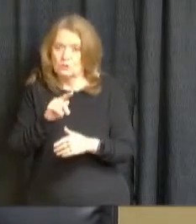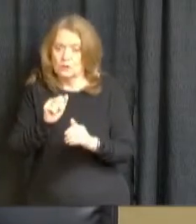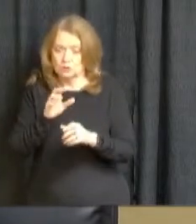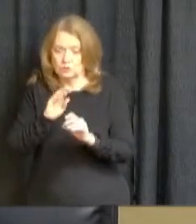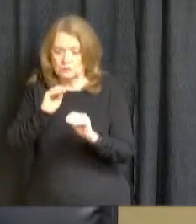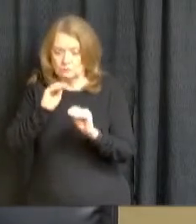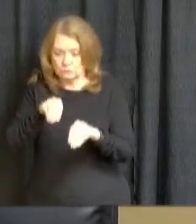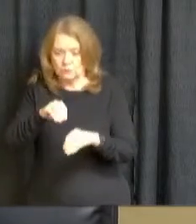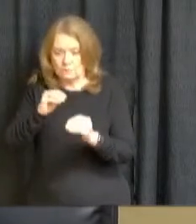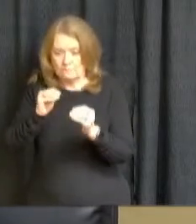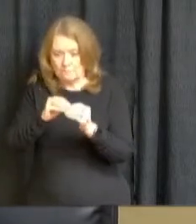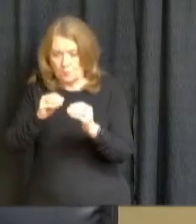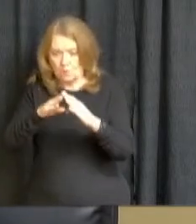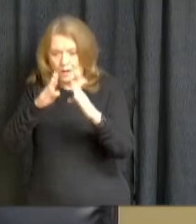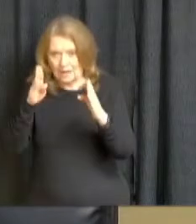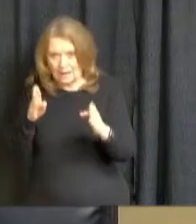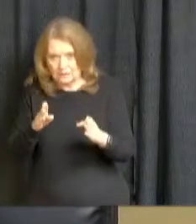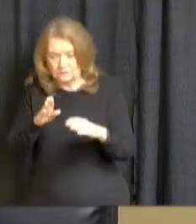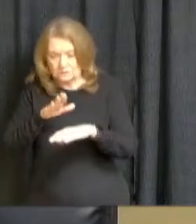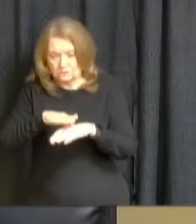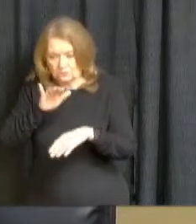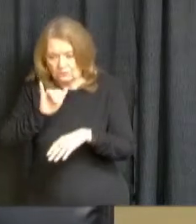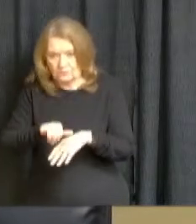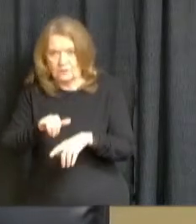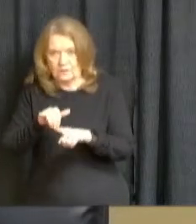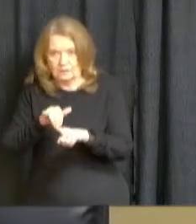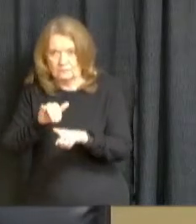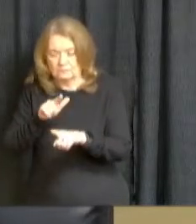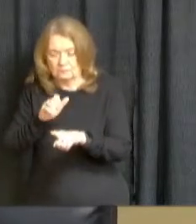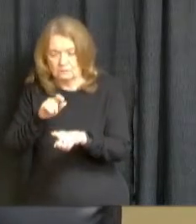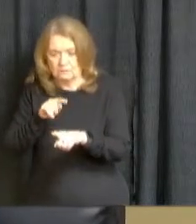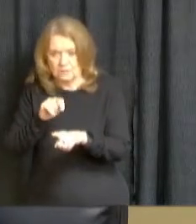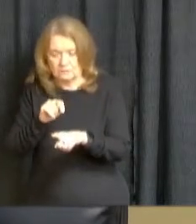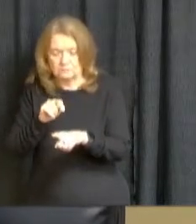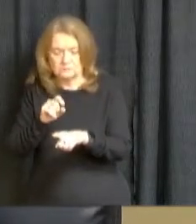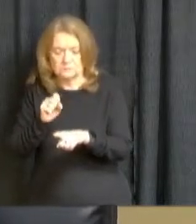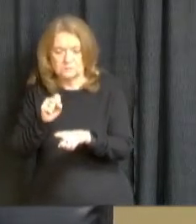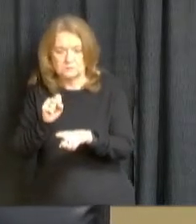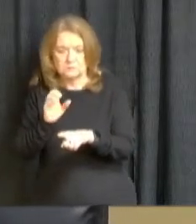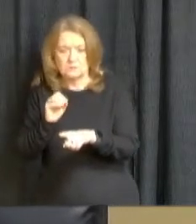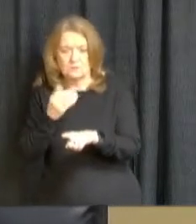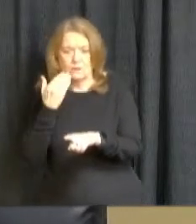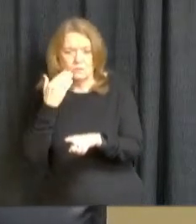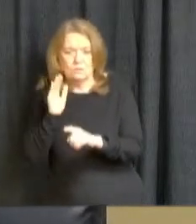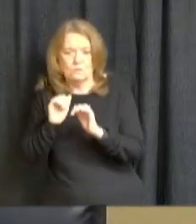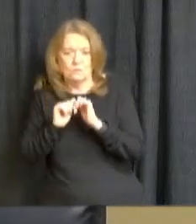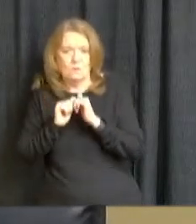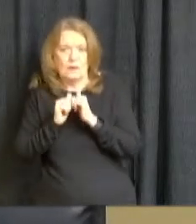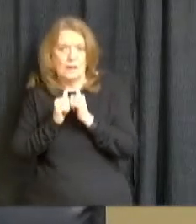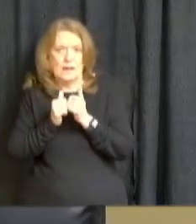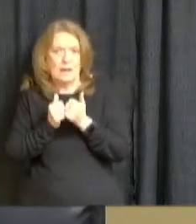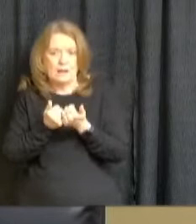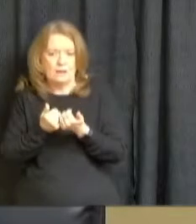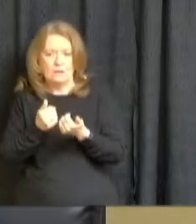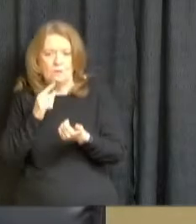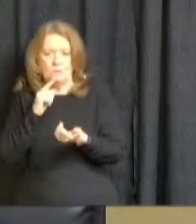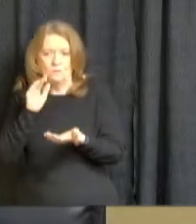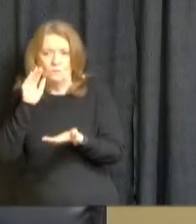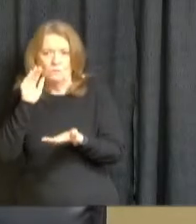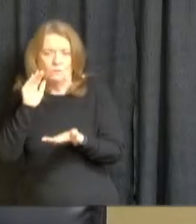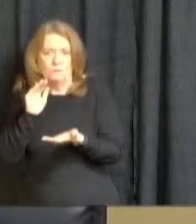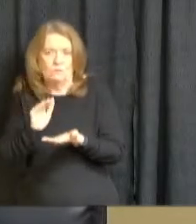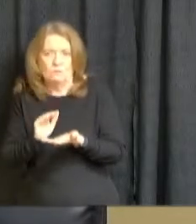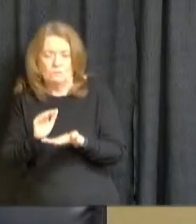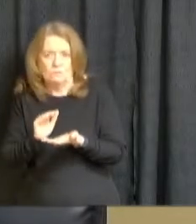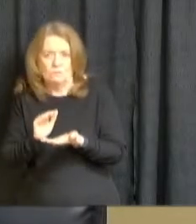more houses or apartments on that lot. And so I don't know how it's lower now.